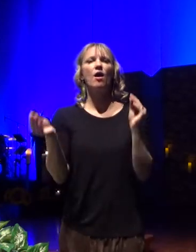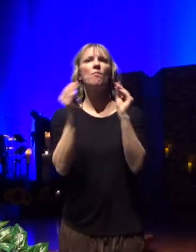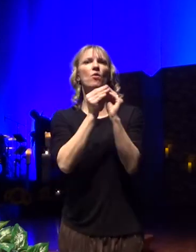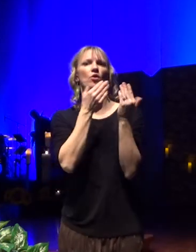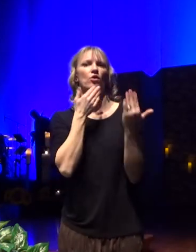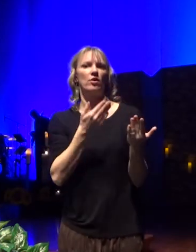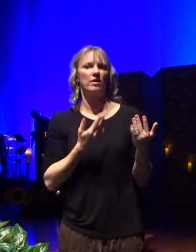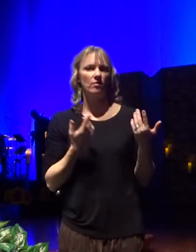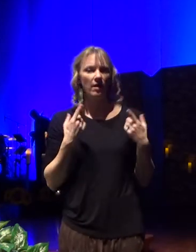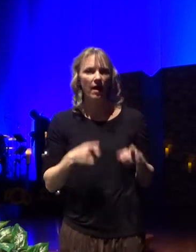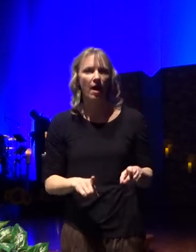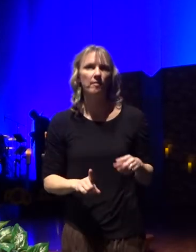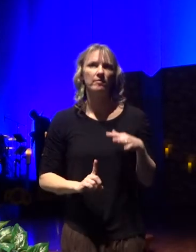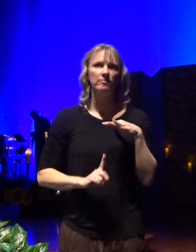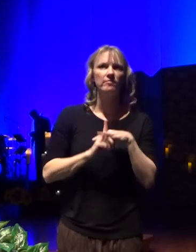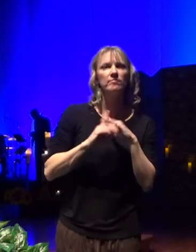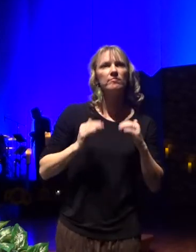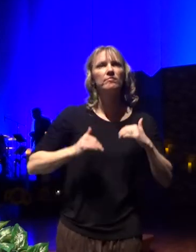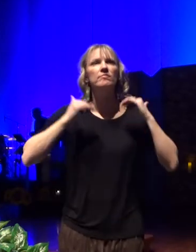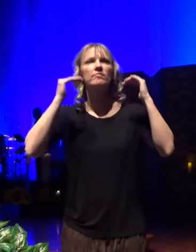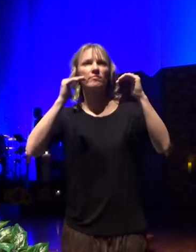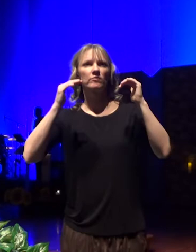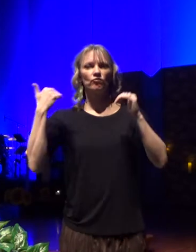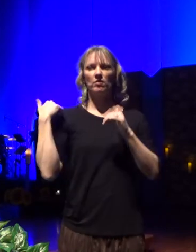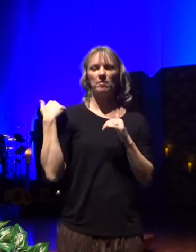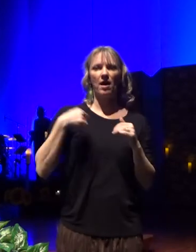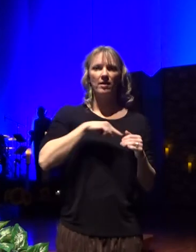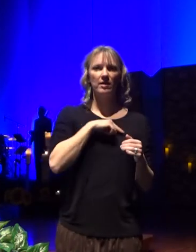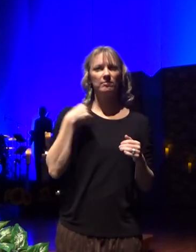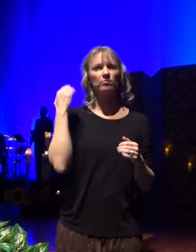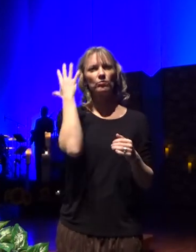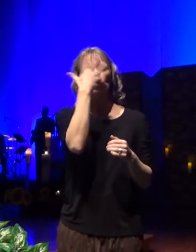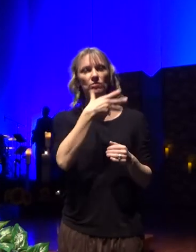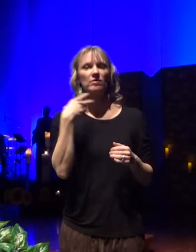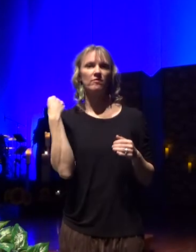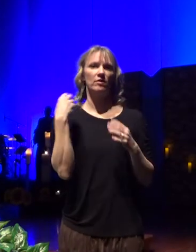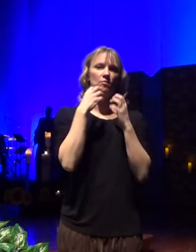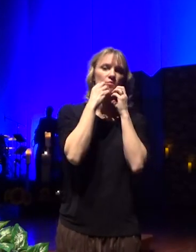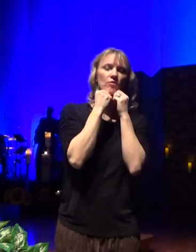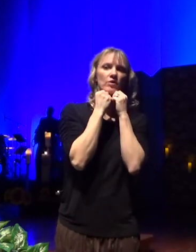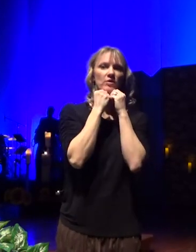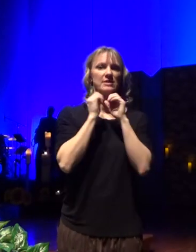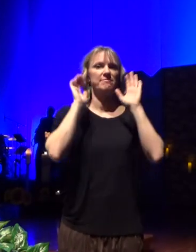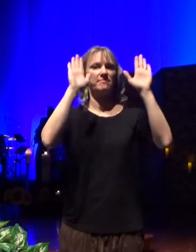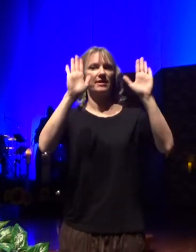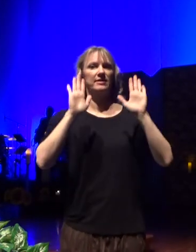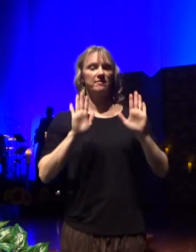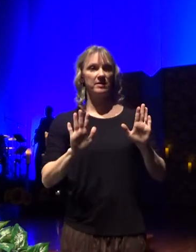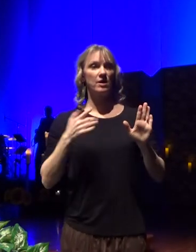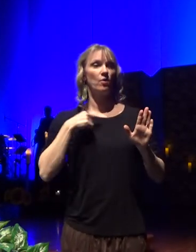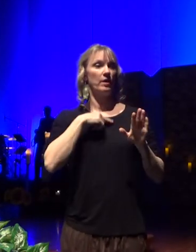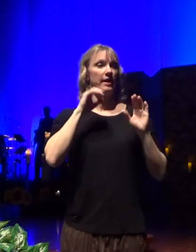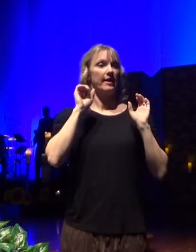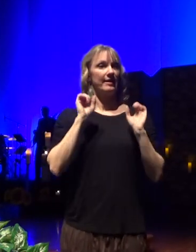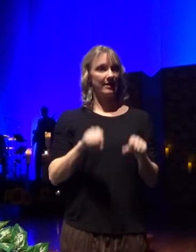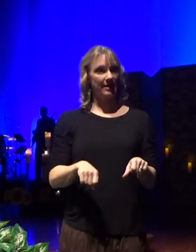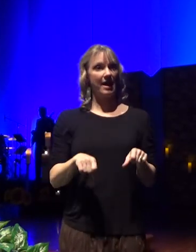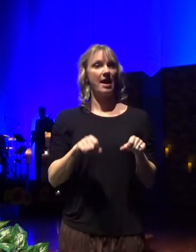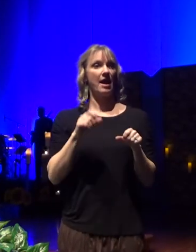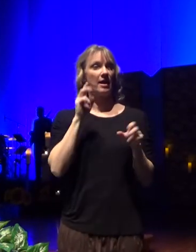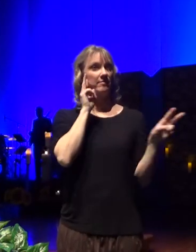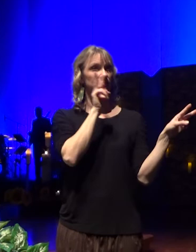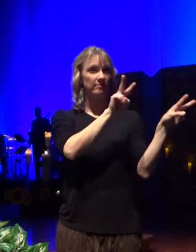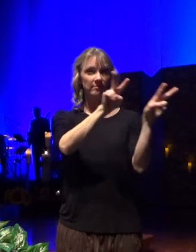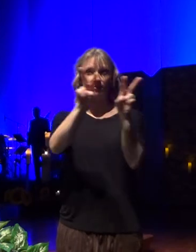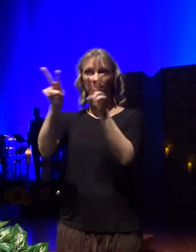enter, to uplift us, to remind us that we are beautiful, that we are precious, that we are magnificent. And we can look